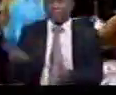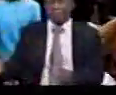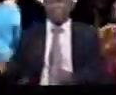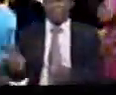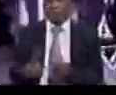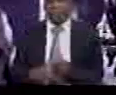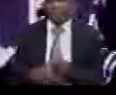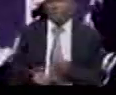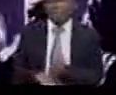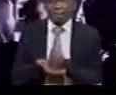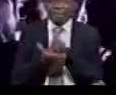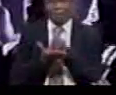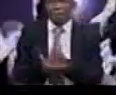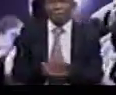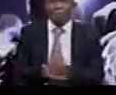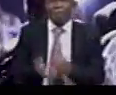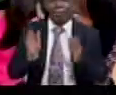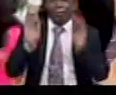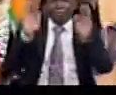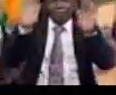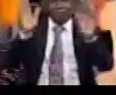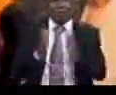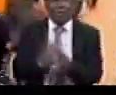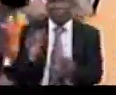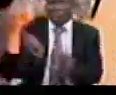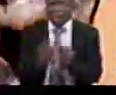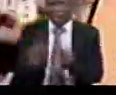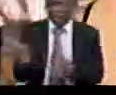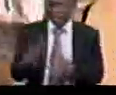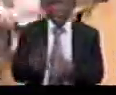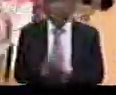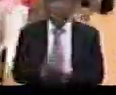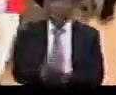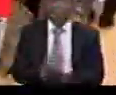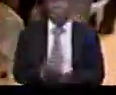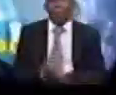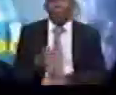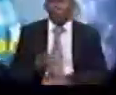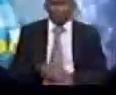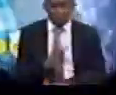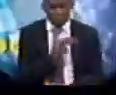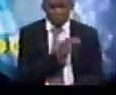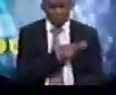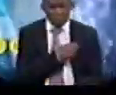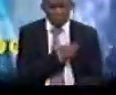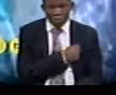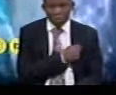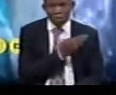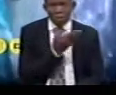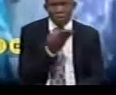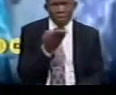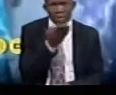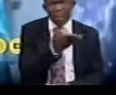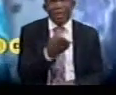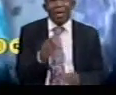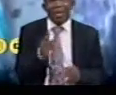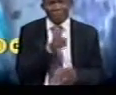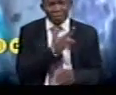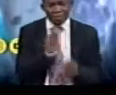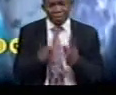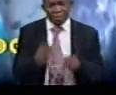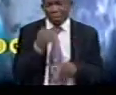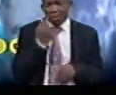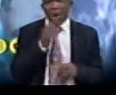And guess what? Miracles everywhere, right on the hospital bed. Hospital patients are now connecting